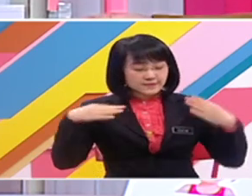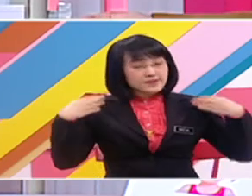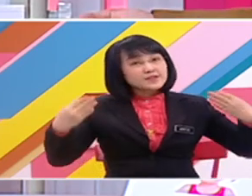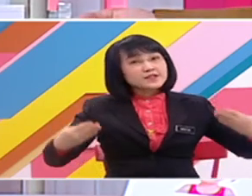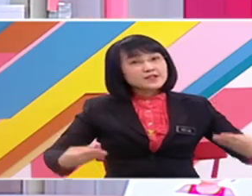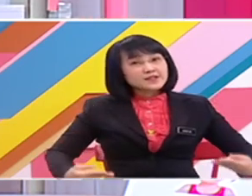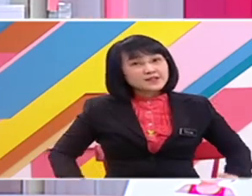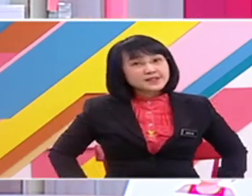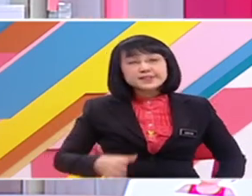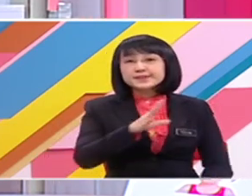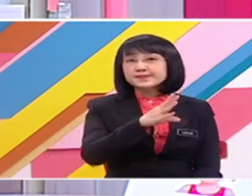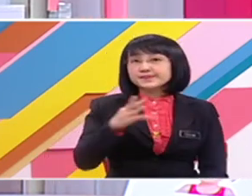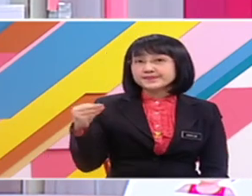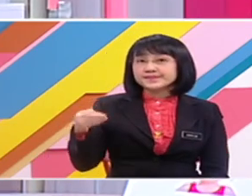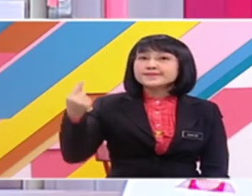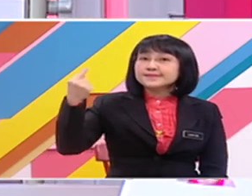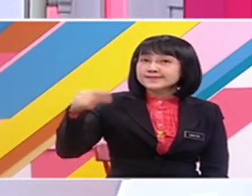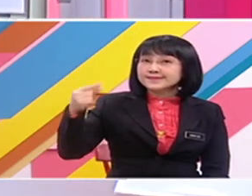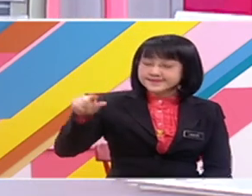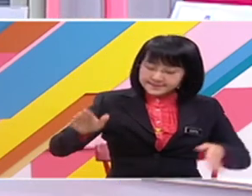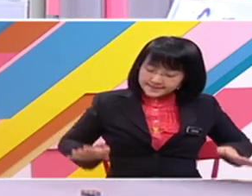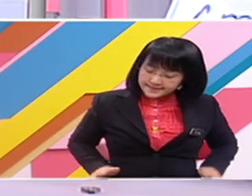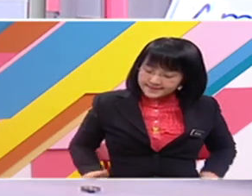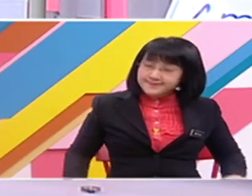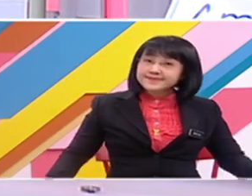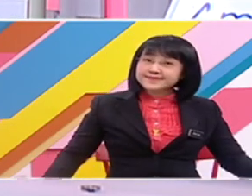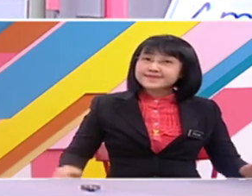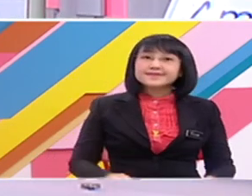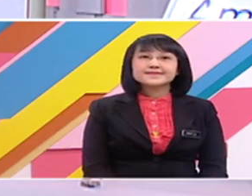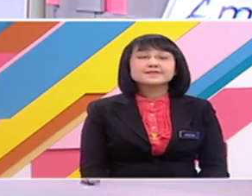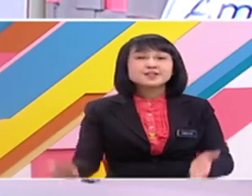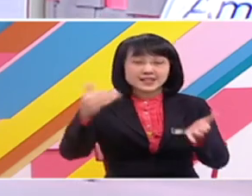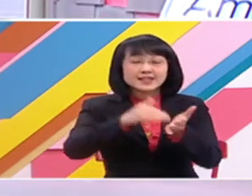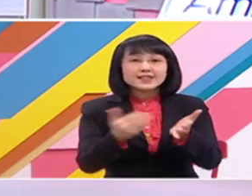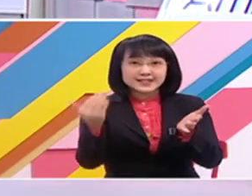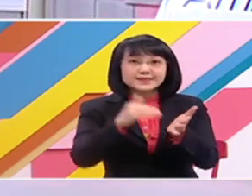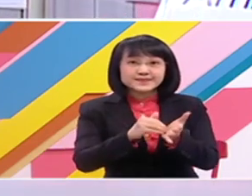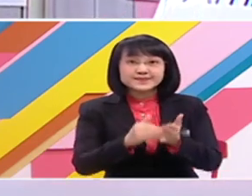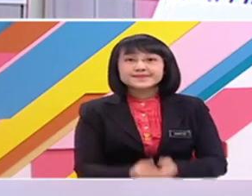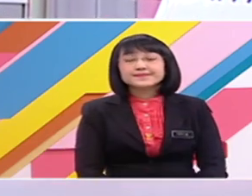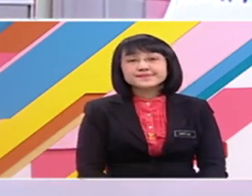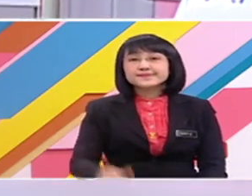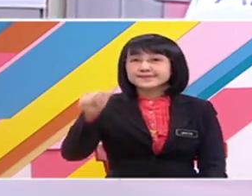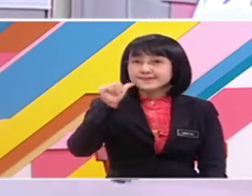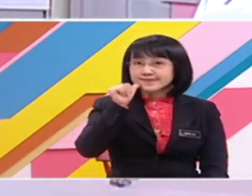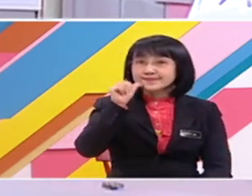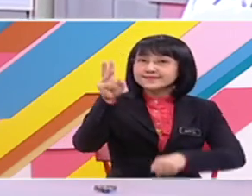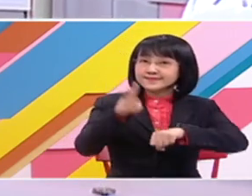blouse and green skirt. Okay, one more time, one teacher. One more time.